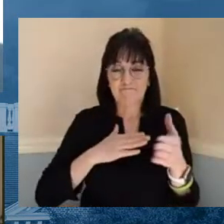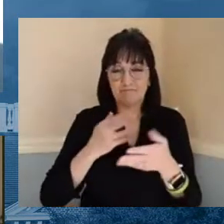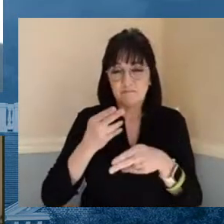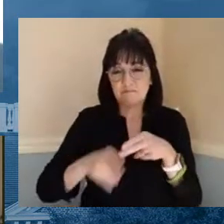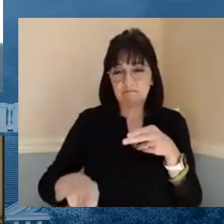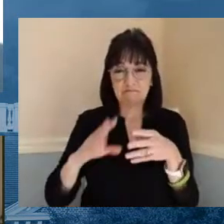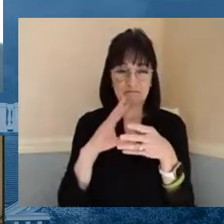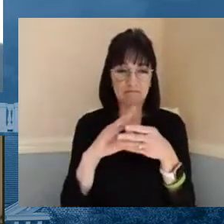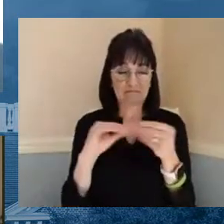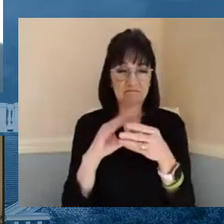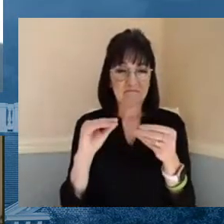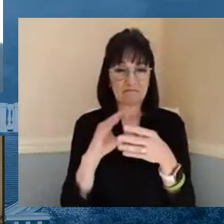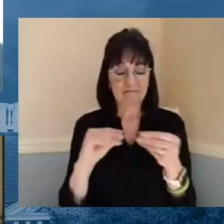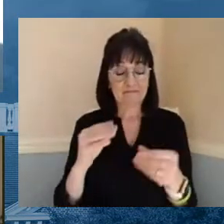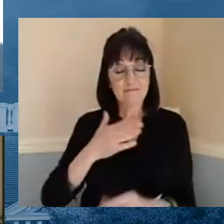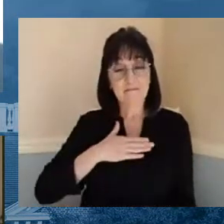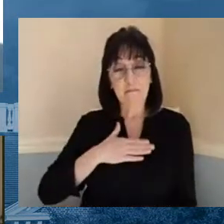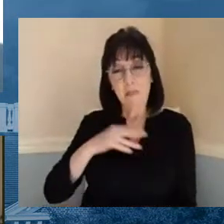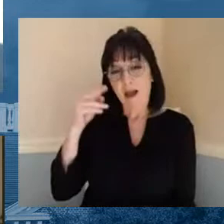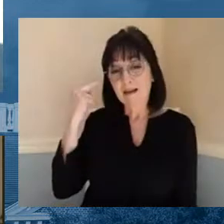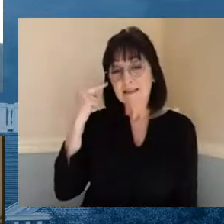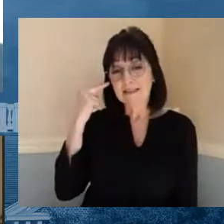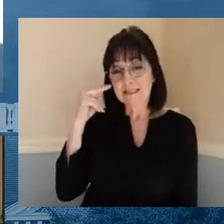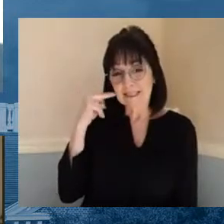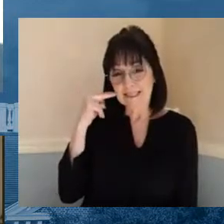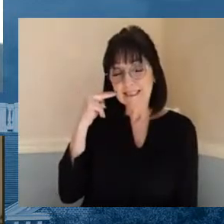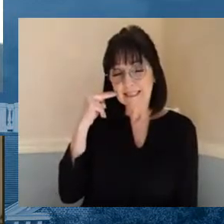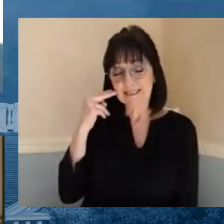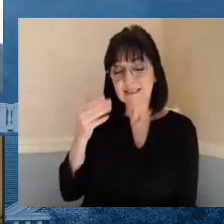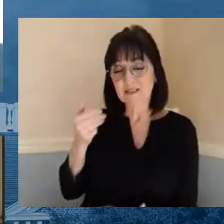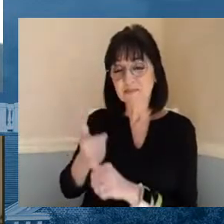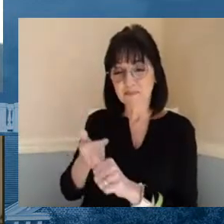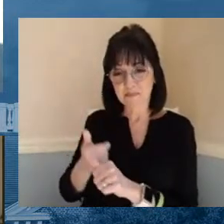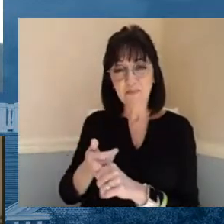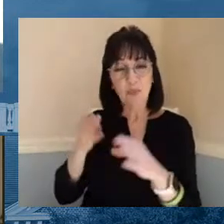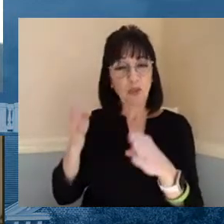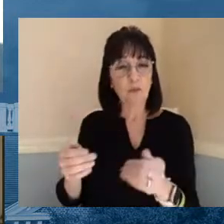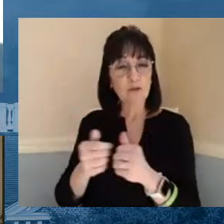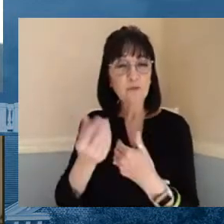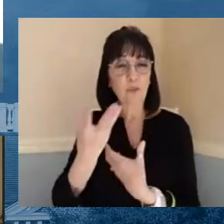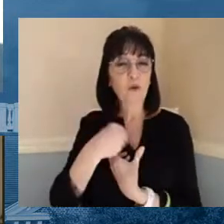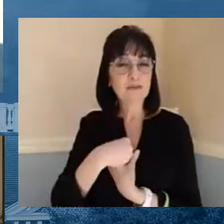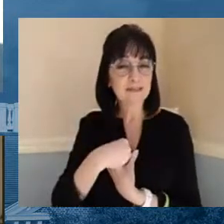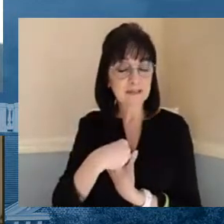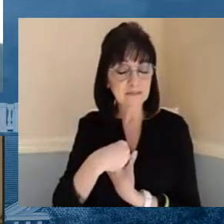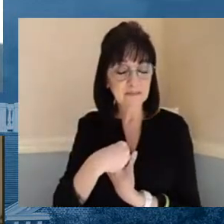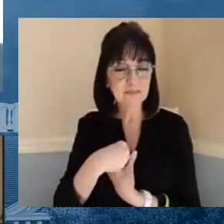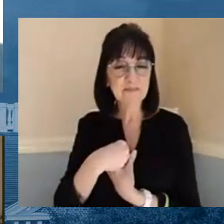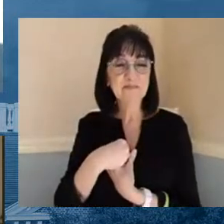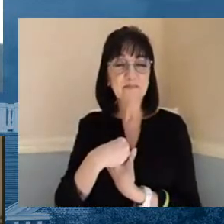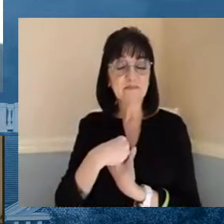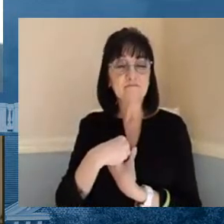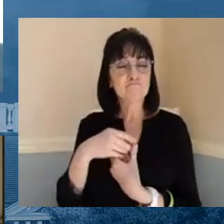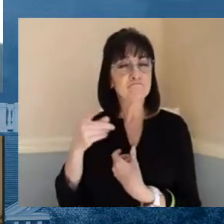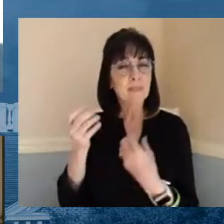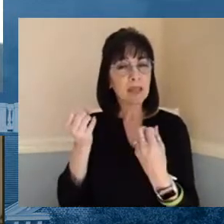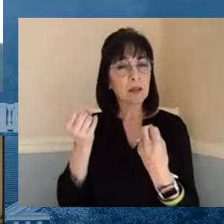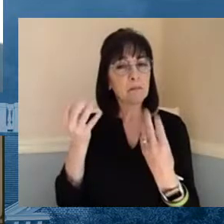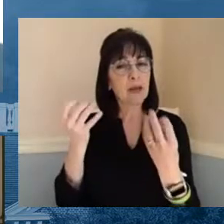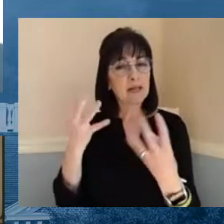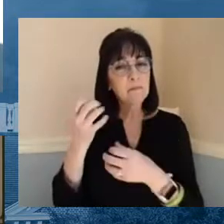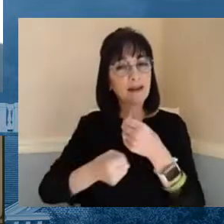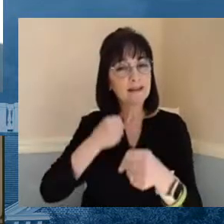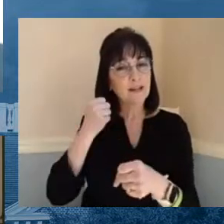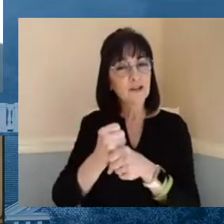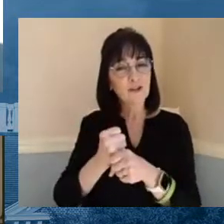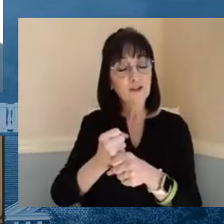a niece who is a person with autism, who for many years lived just around the